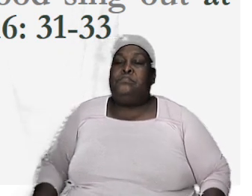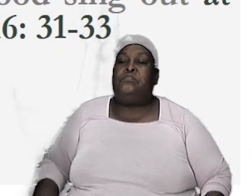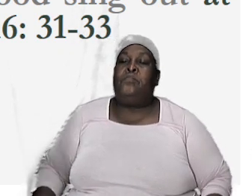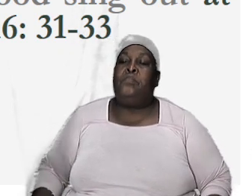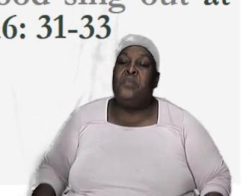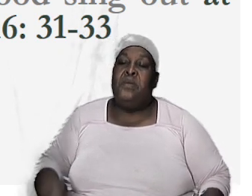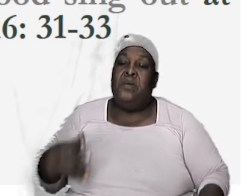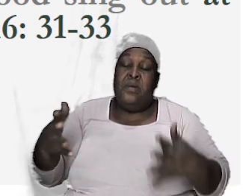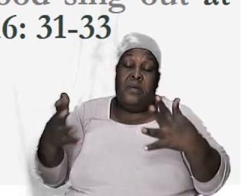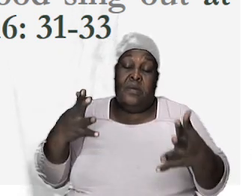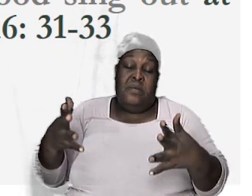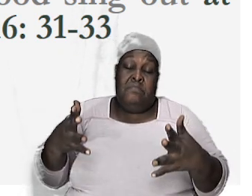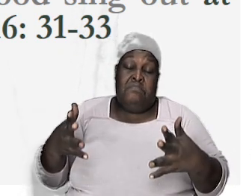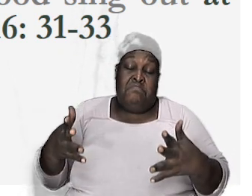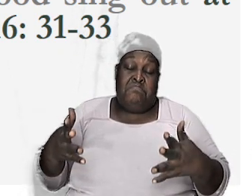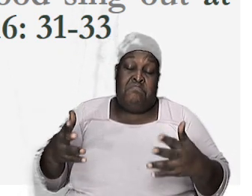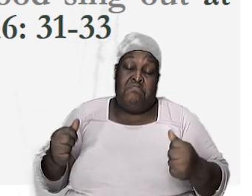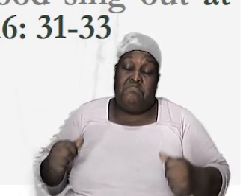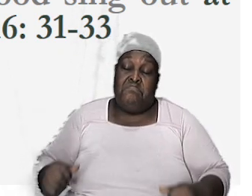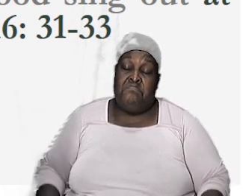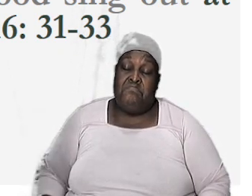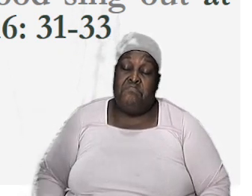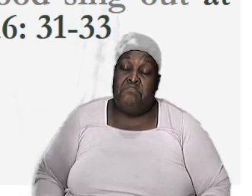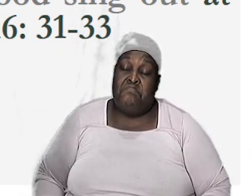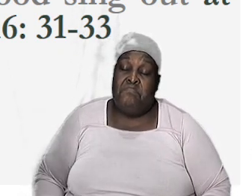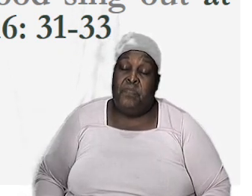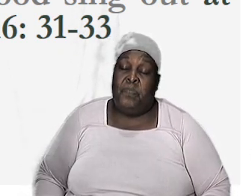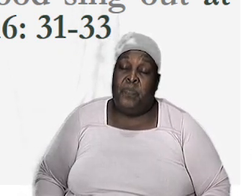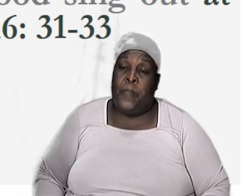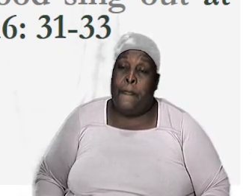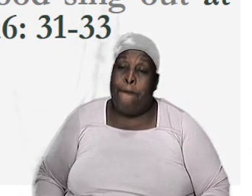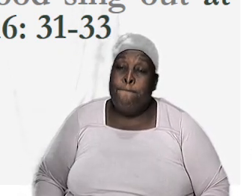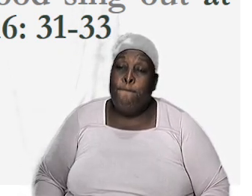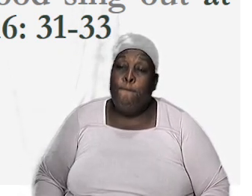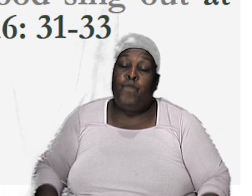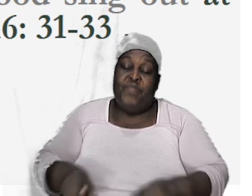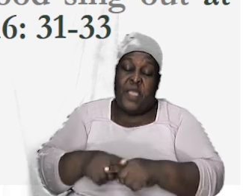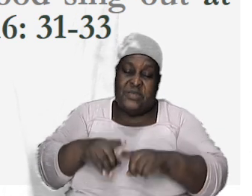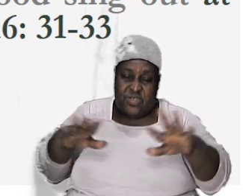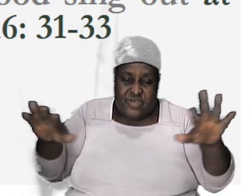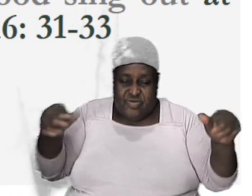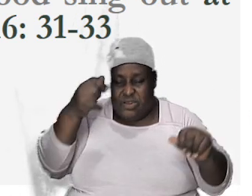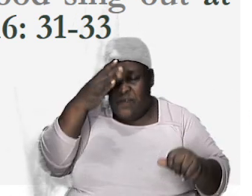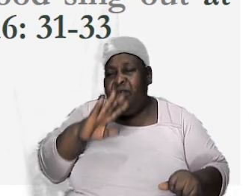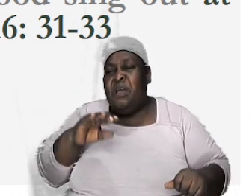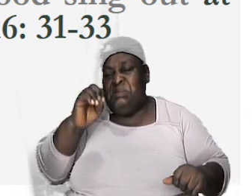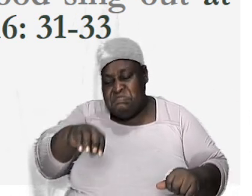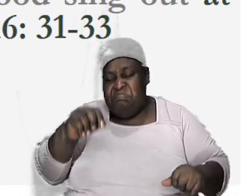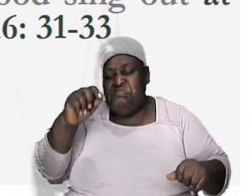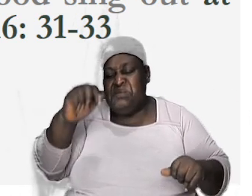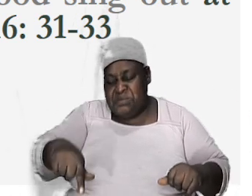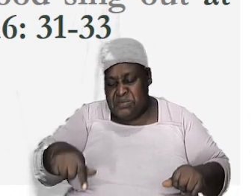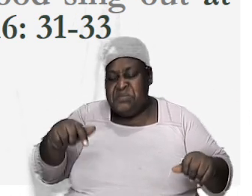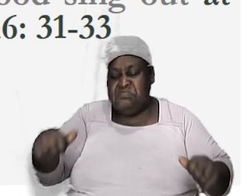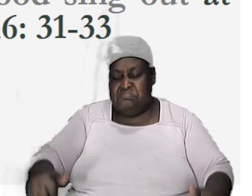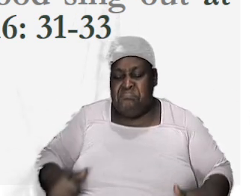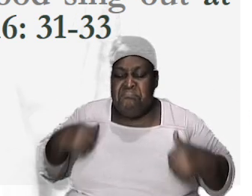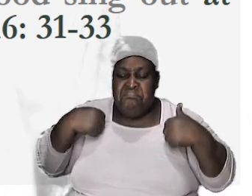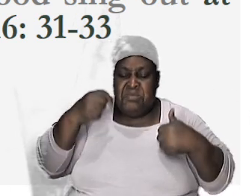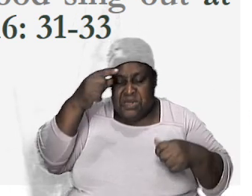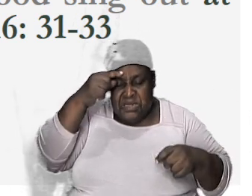say, boy, all right then, as a child of God, in this life, I decide that I'm